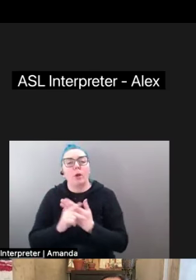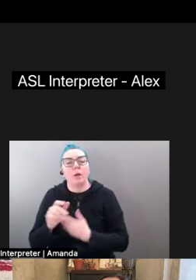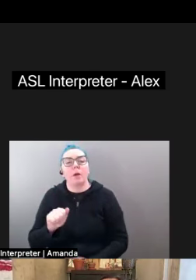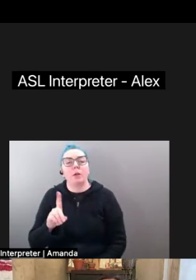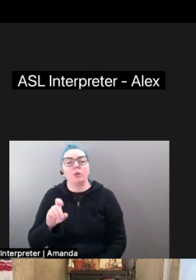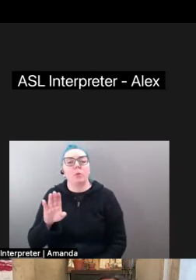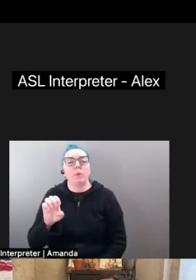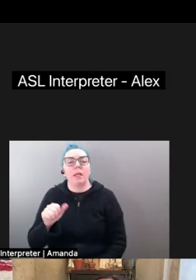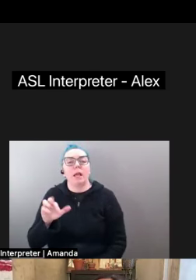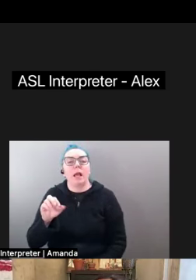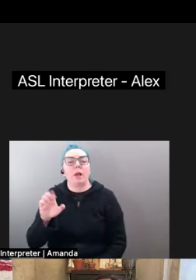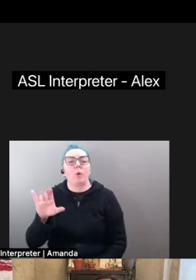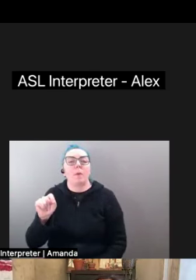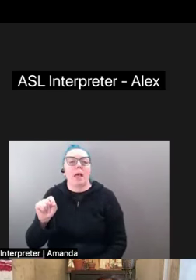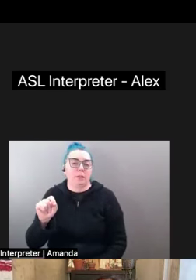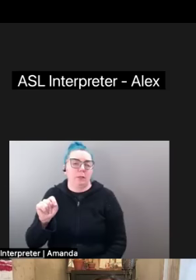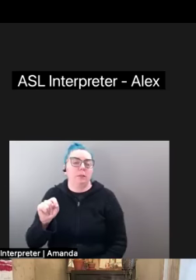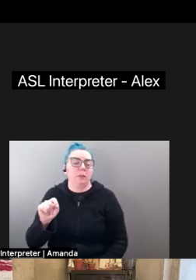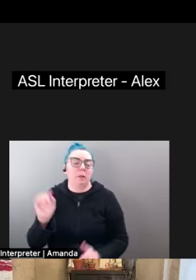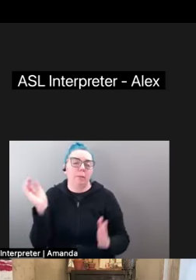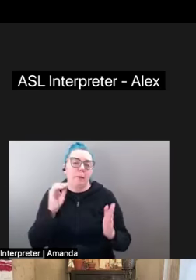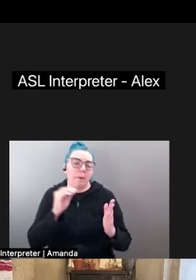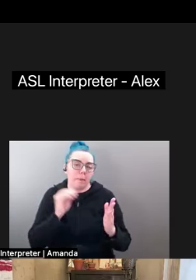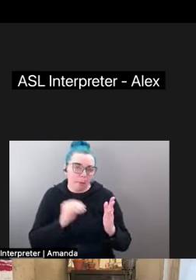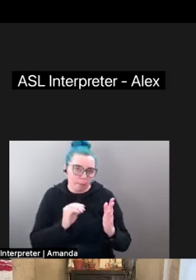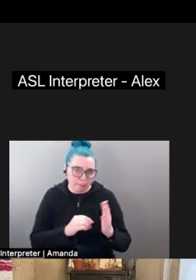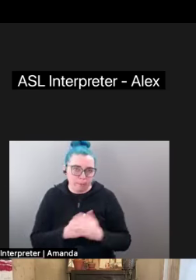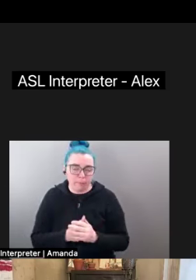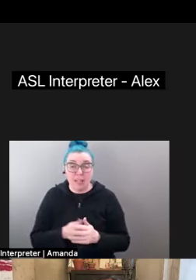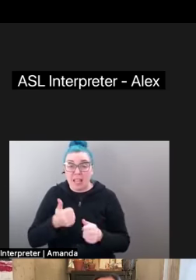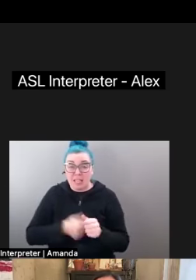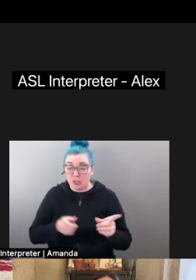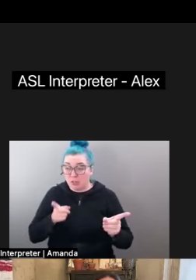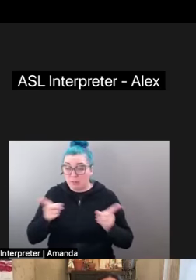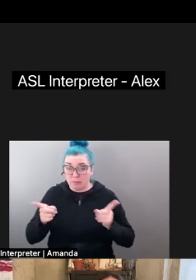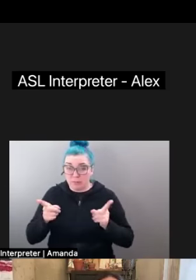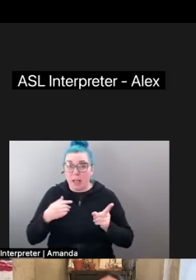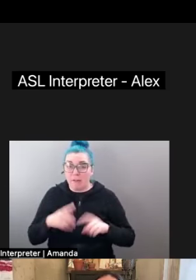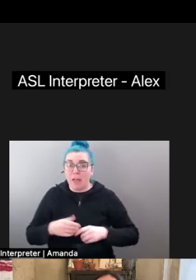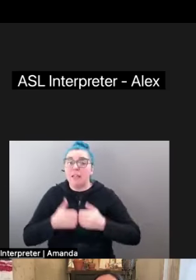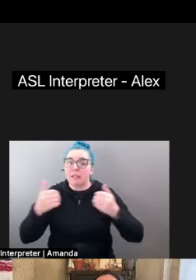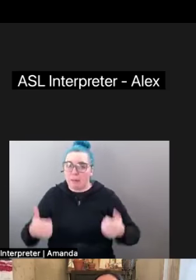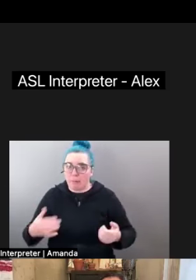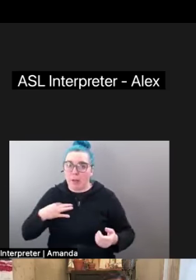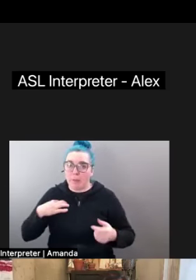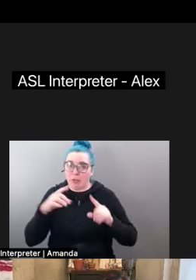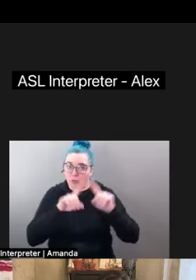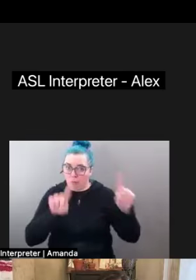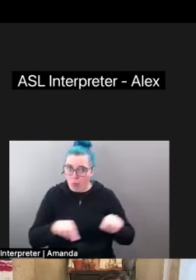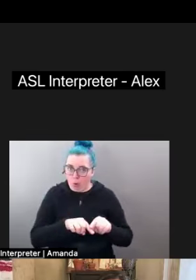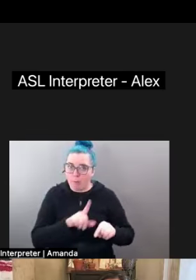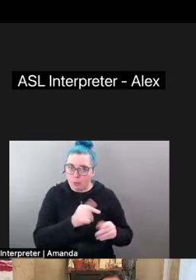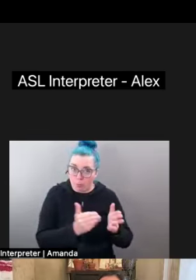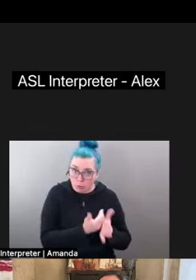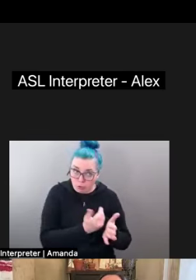free. There are distinct application forms for each applicant category. So there's an emerging festivals application and an established